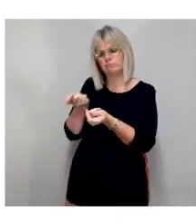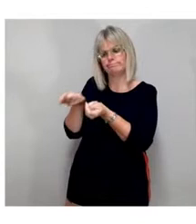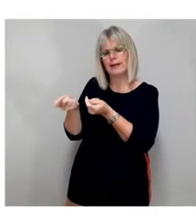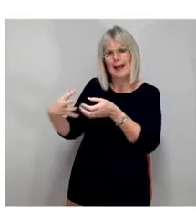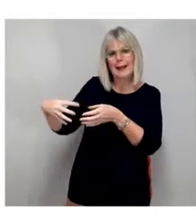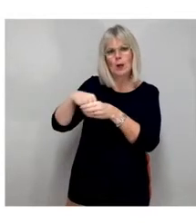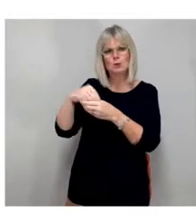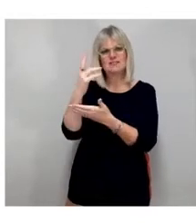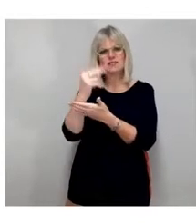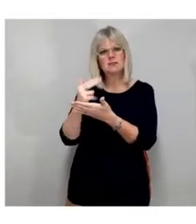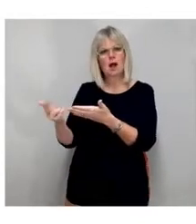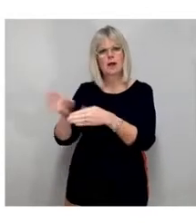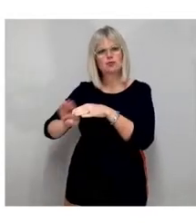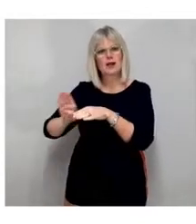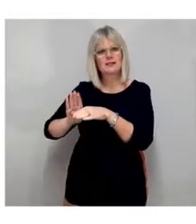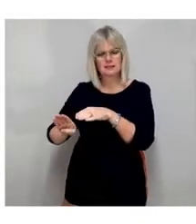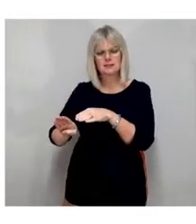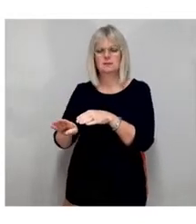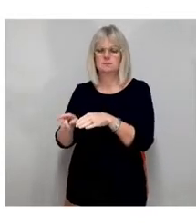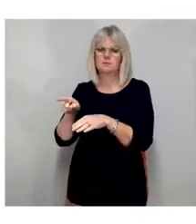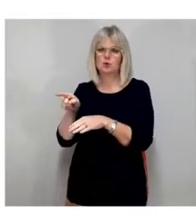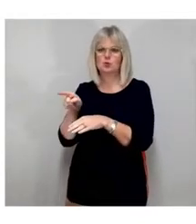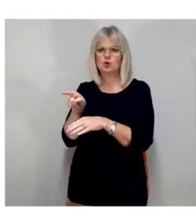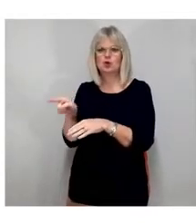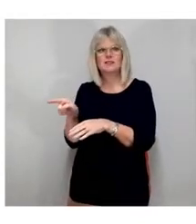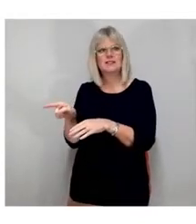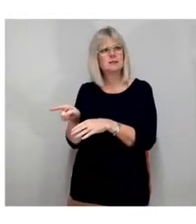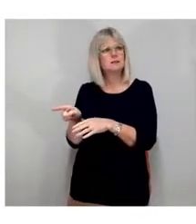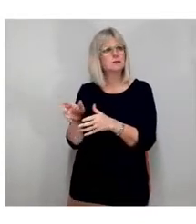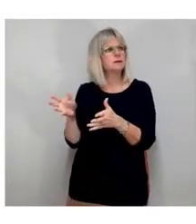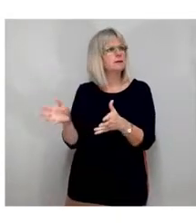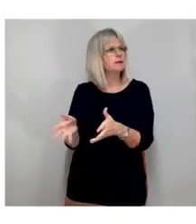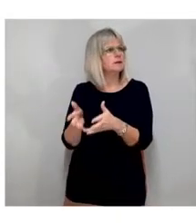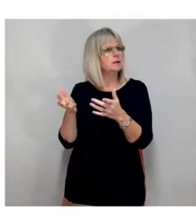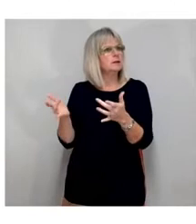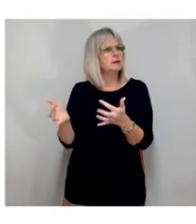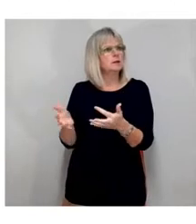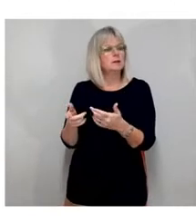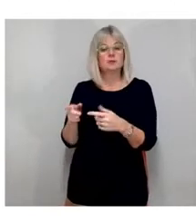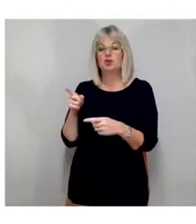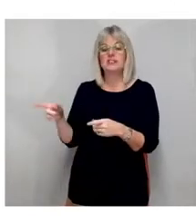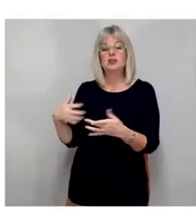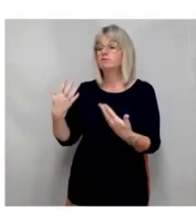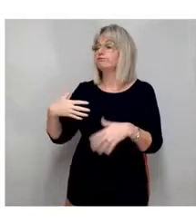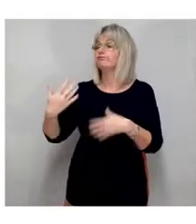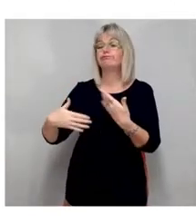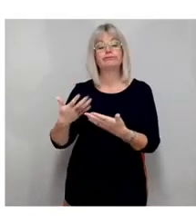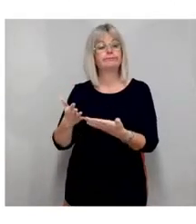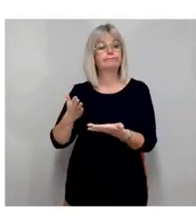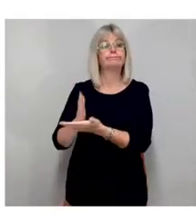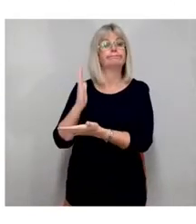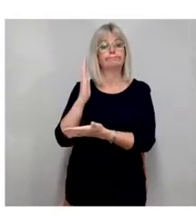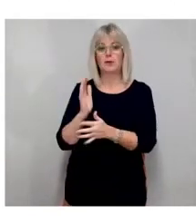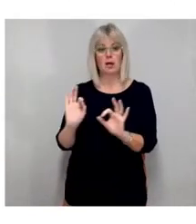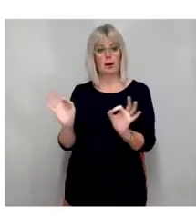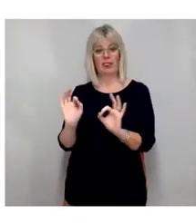really inspirational figure, again, someone who kind of carries on as though nothing could stop her.